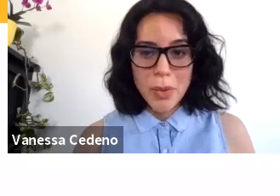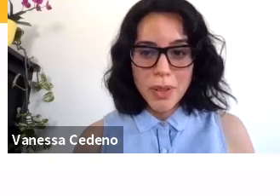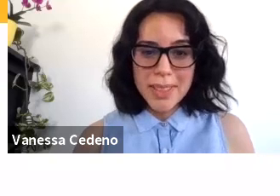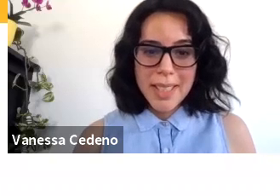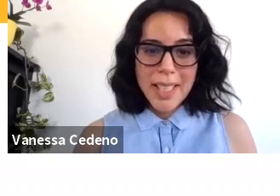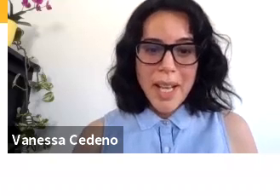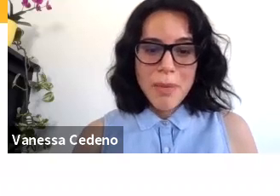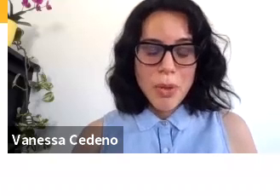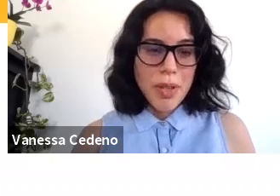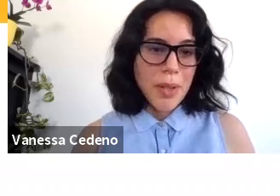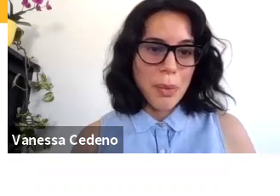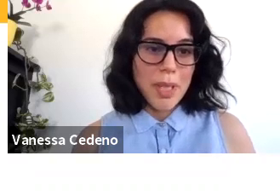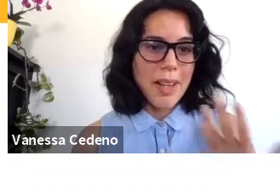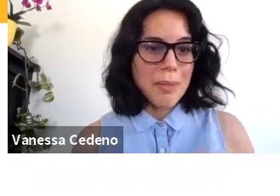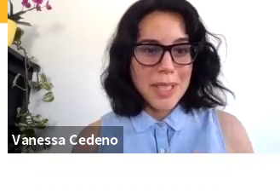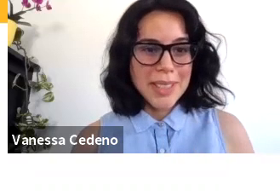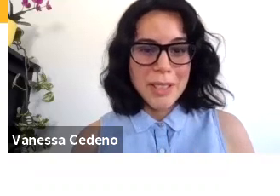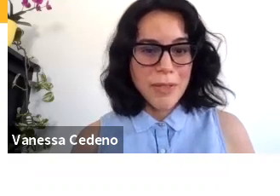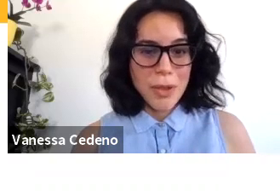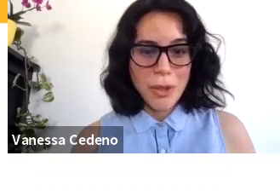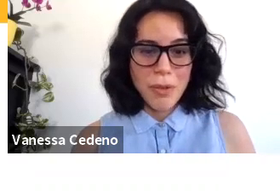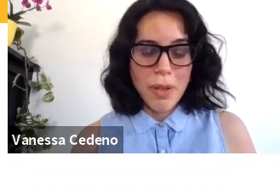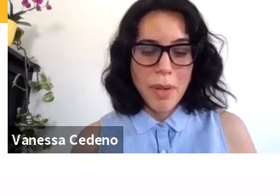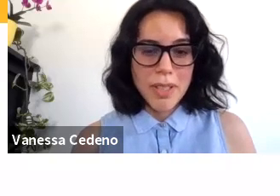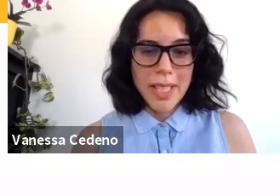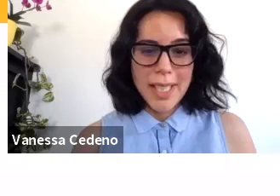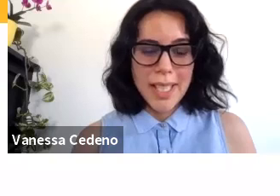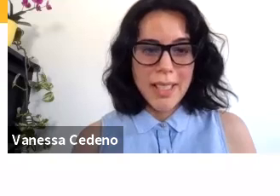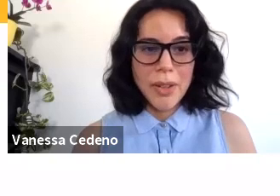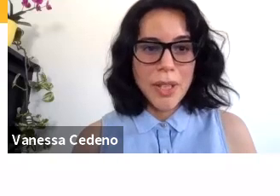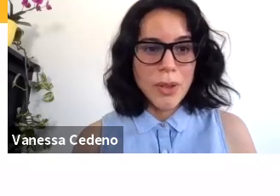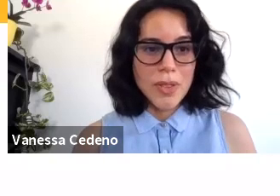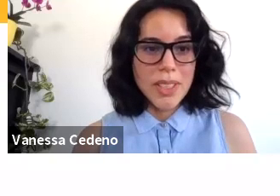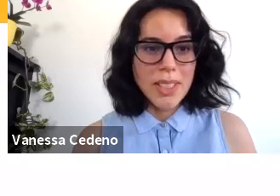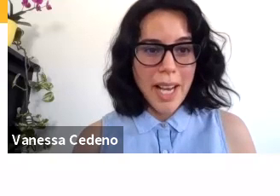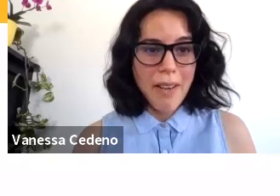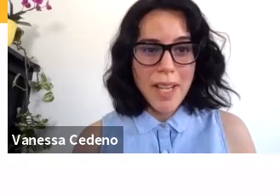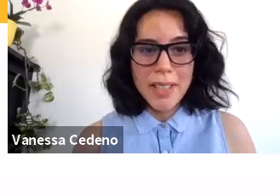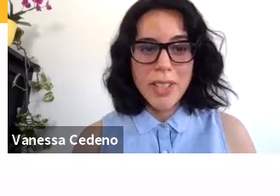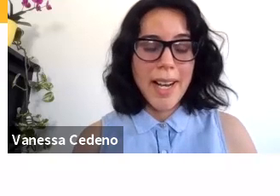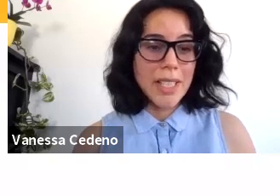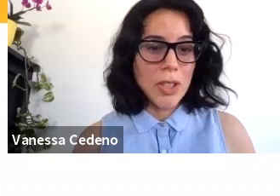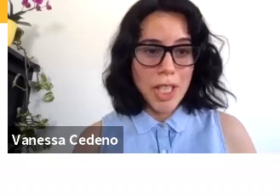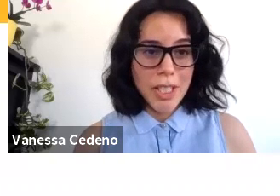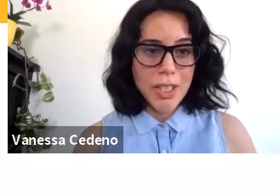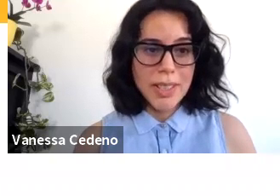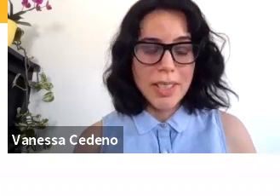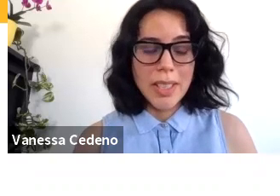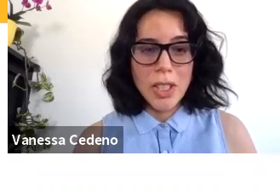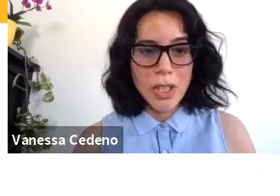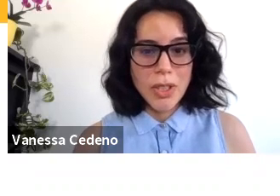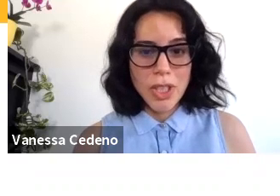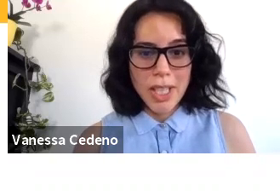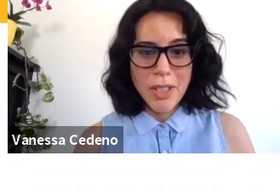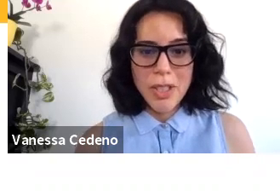are scheduled. I'm sure there will be updates in the future from our dedicated healthcare services staff as guidance changes